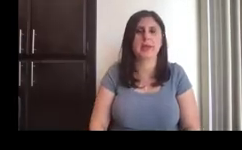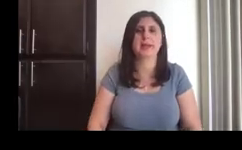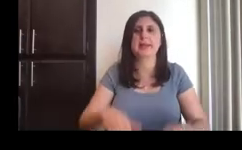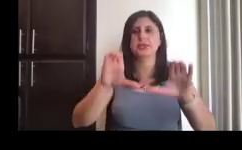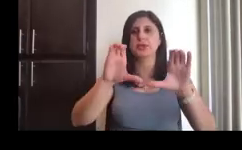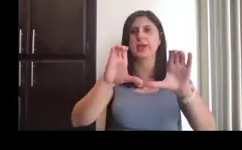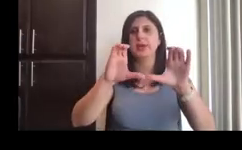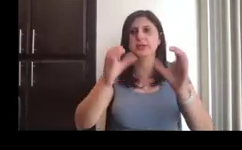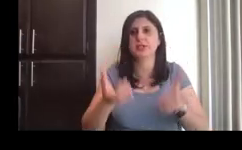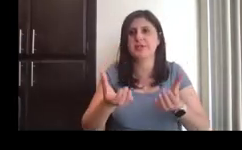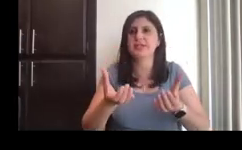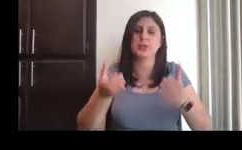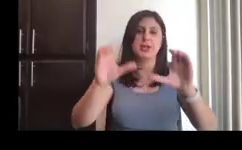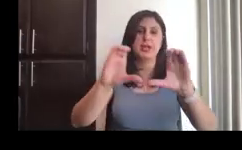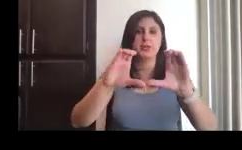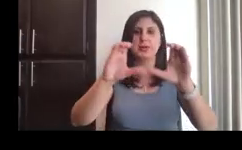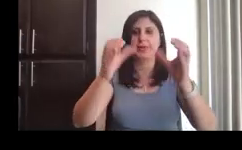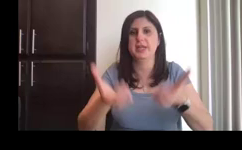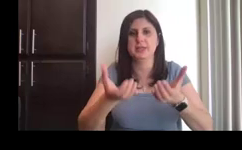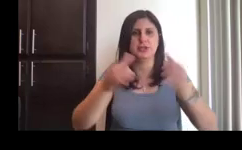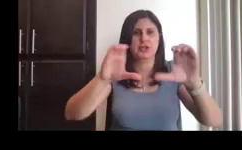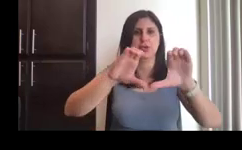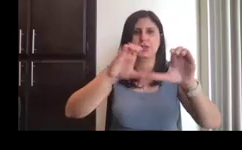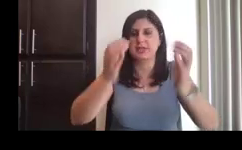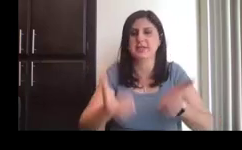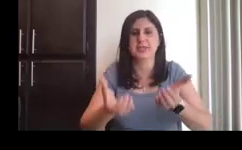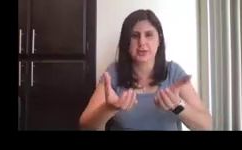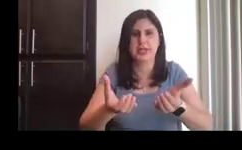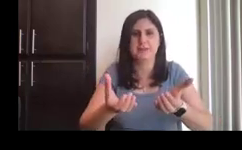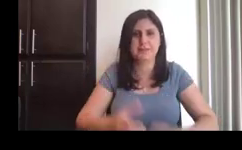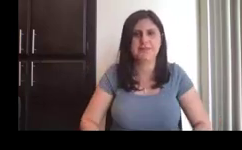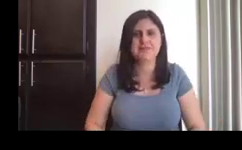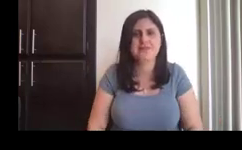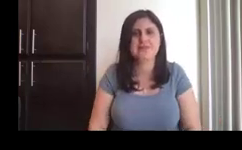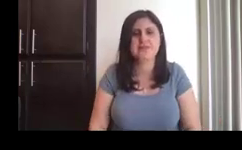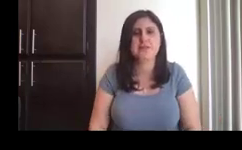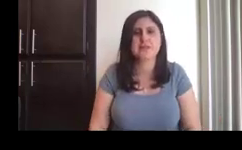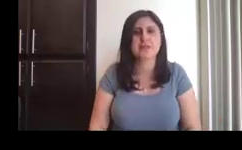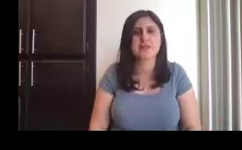Okay. Again, class, you know that one. Some of these are repeated, so you should know these signs already.